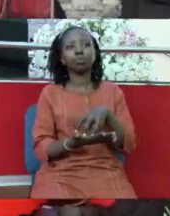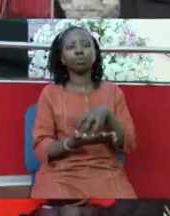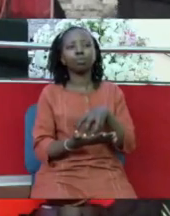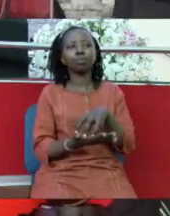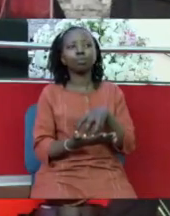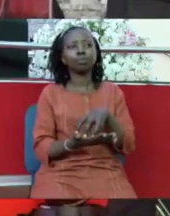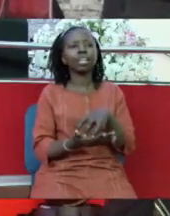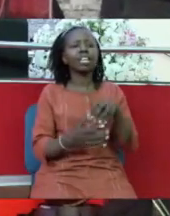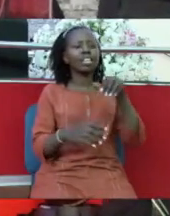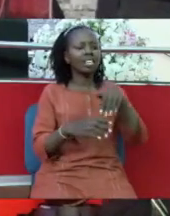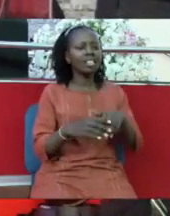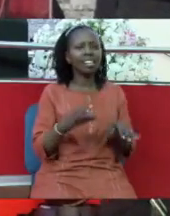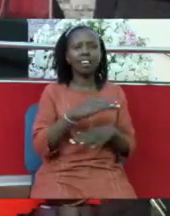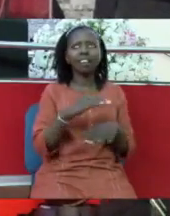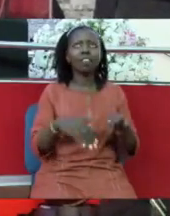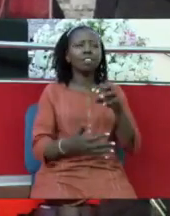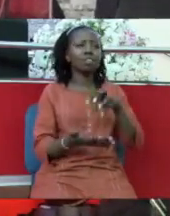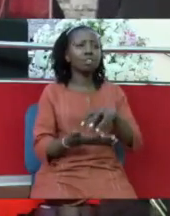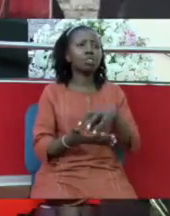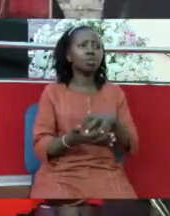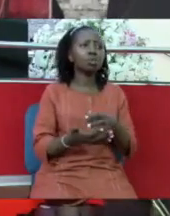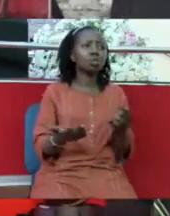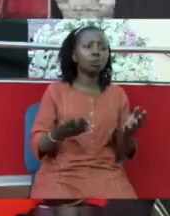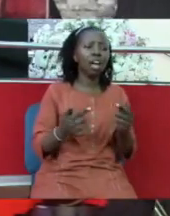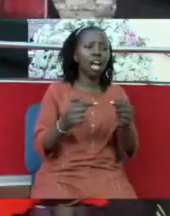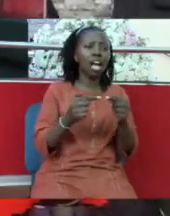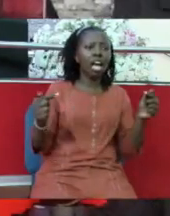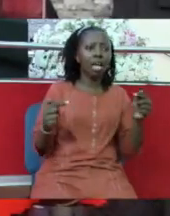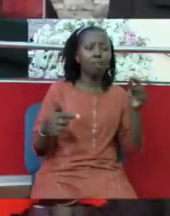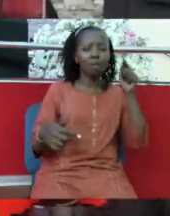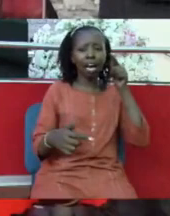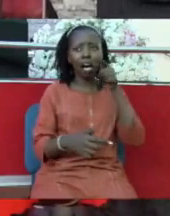And in every situation when you are attacked by the enemy,